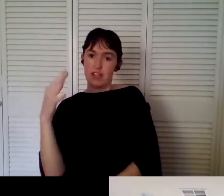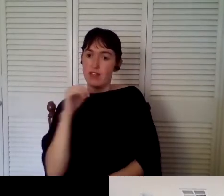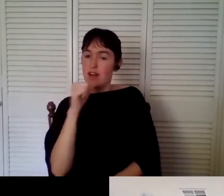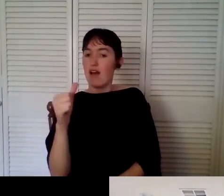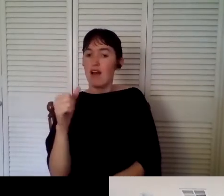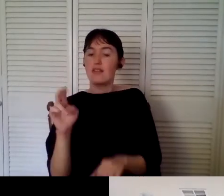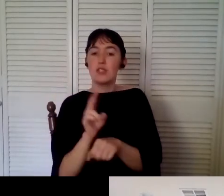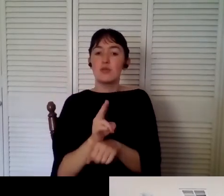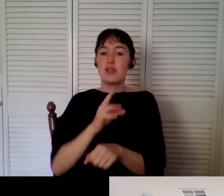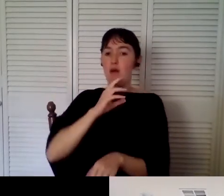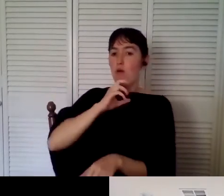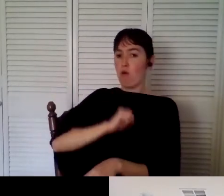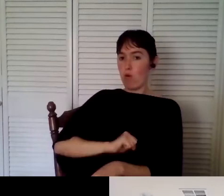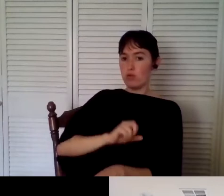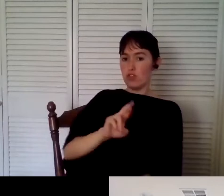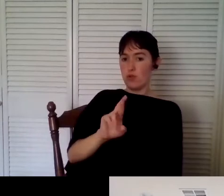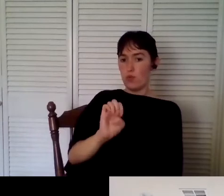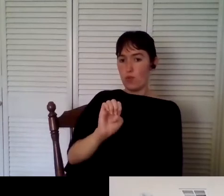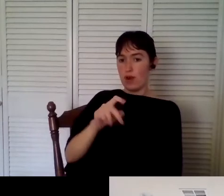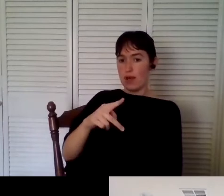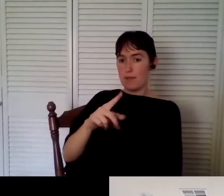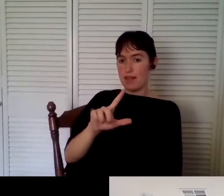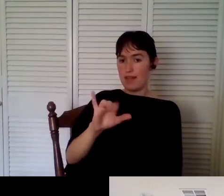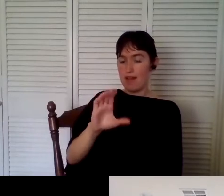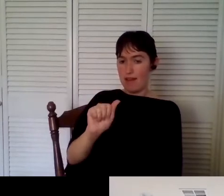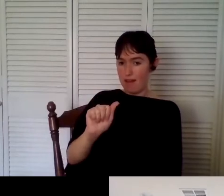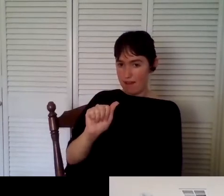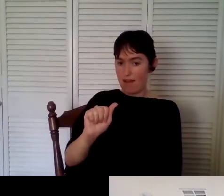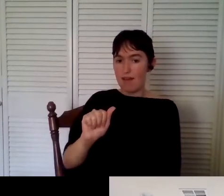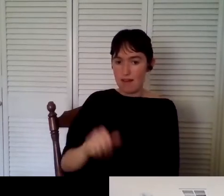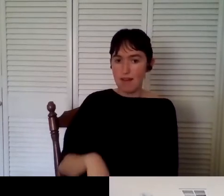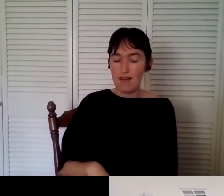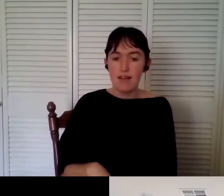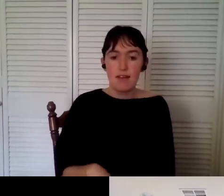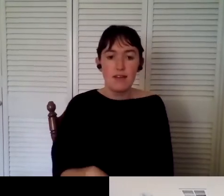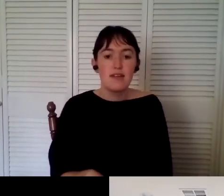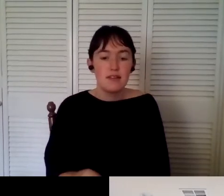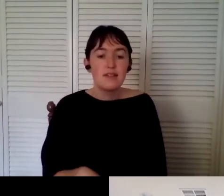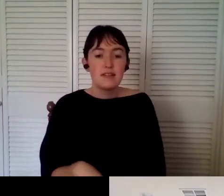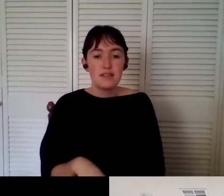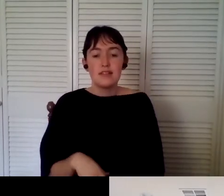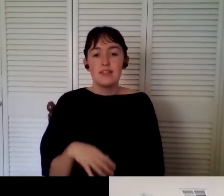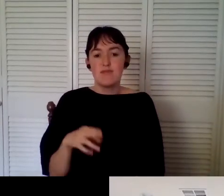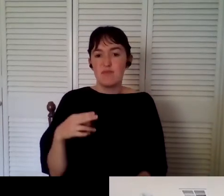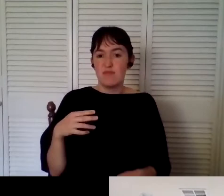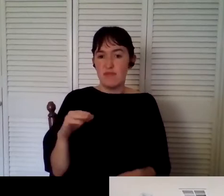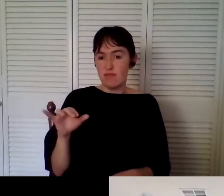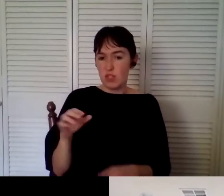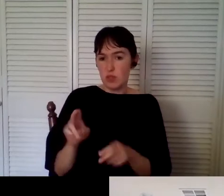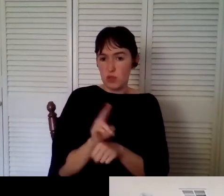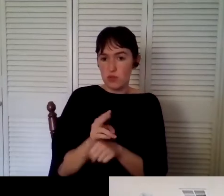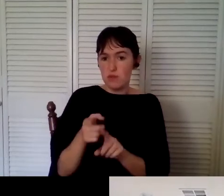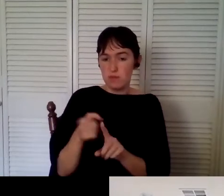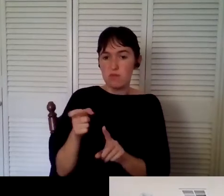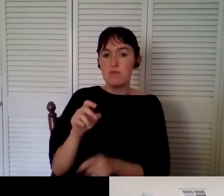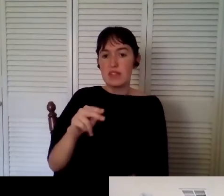spears ever excavated, which are 380,000 years old and weren't even used by humans. They were used by Neanderthals. And they were found, it was 6